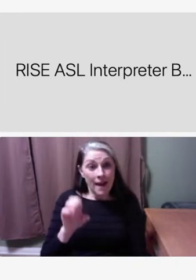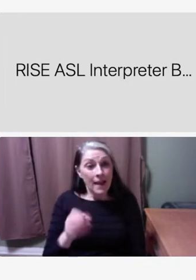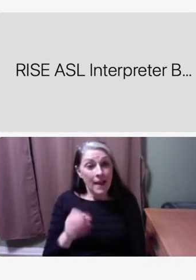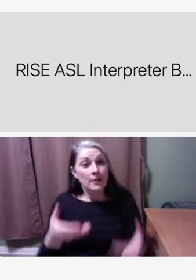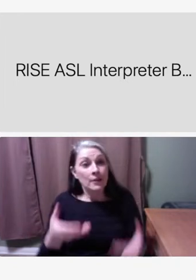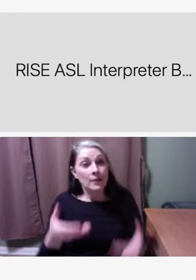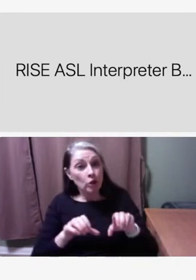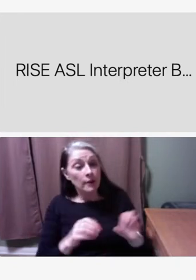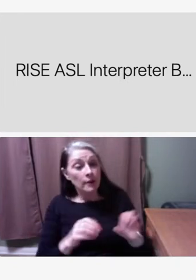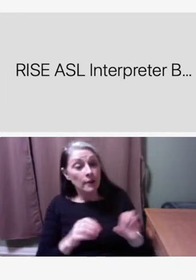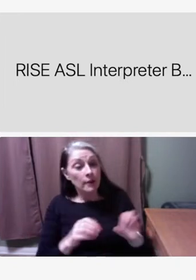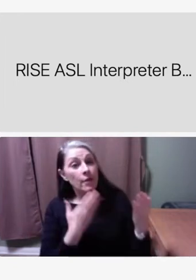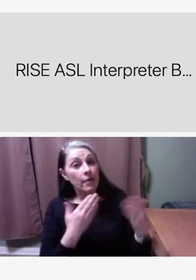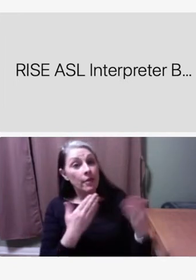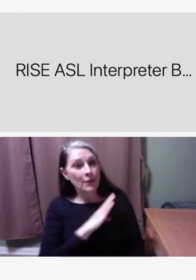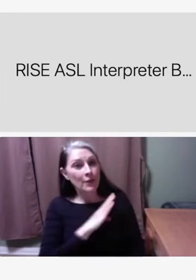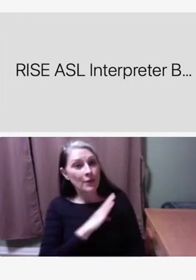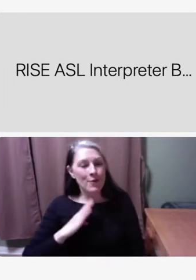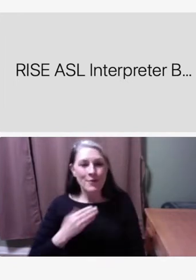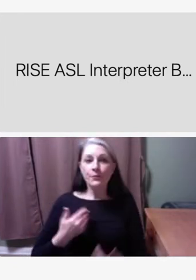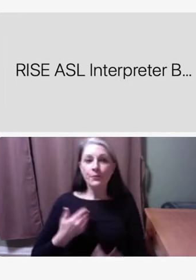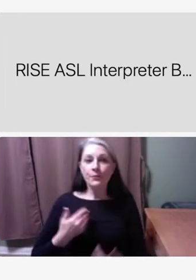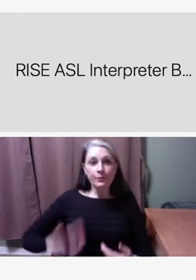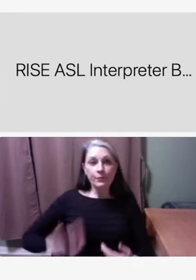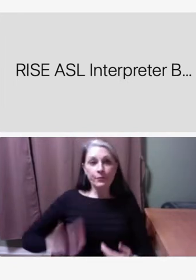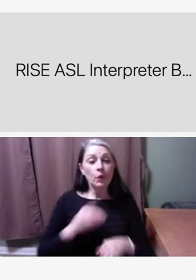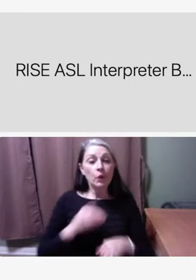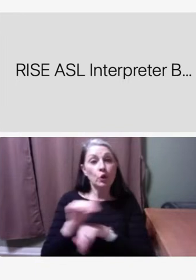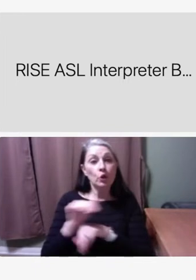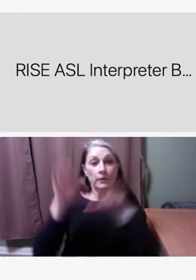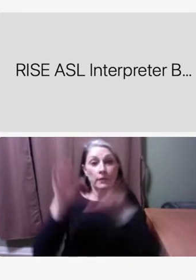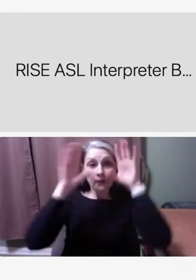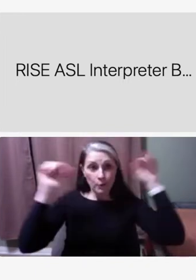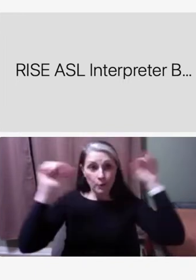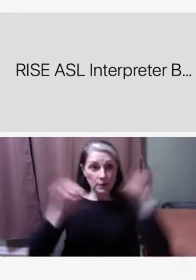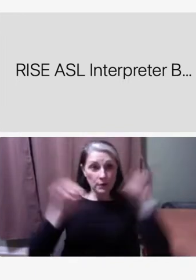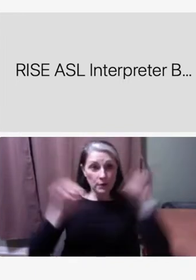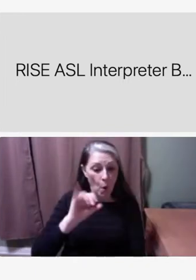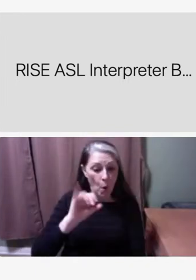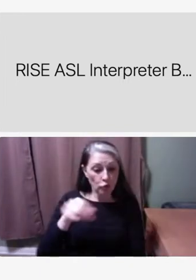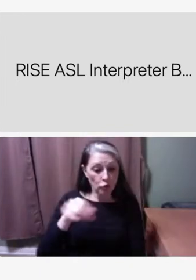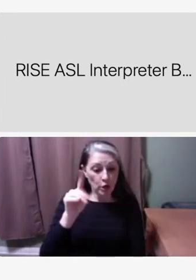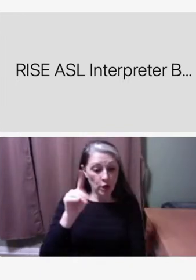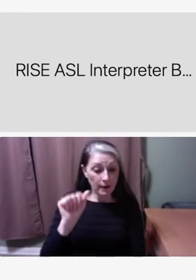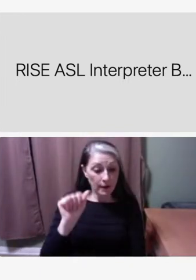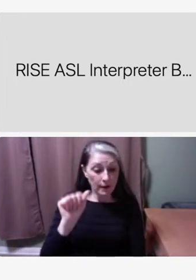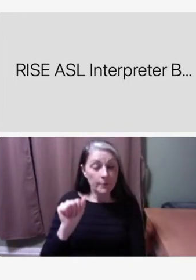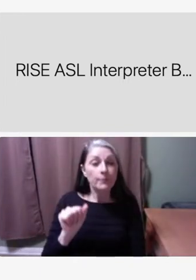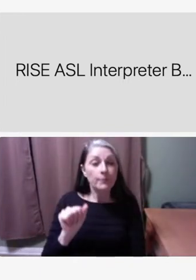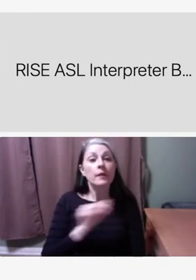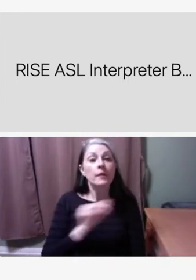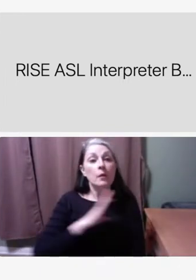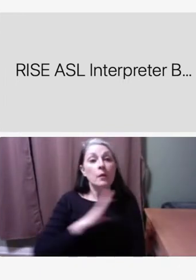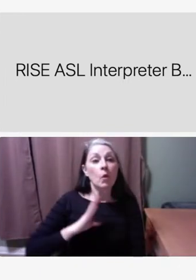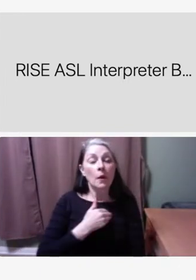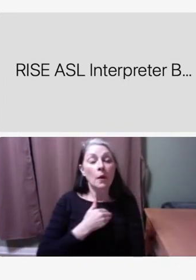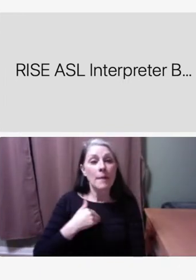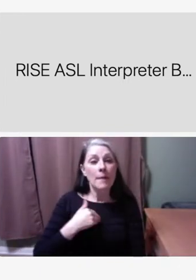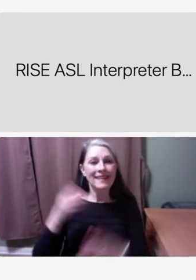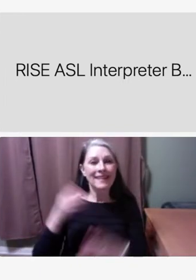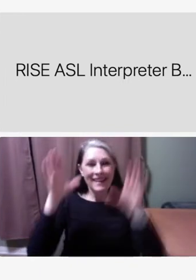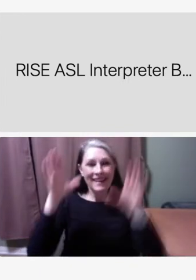Good evening, President Thorin Ojeda, board members, and Superintendent Dr.